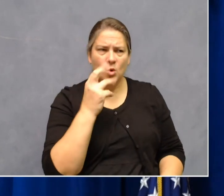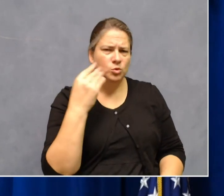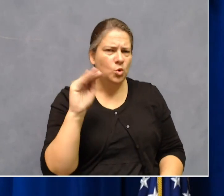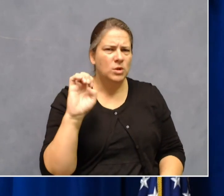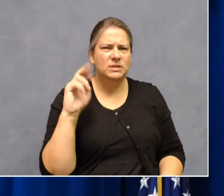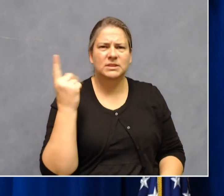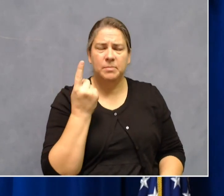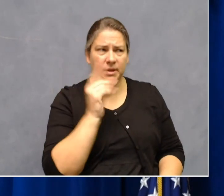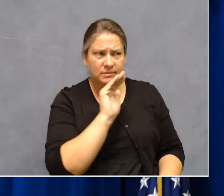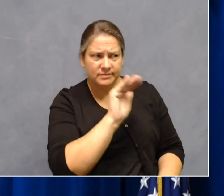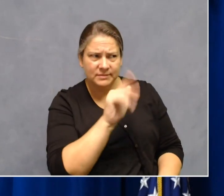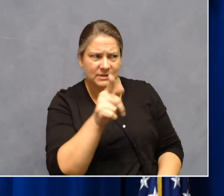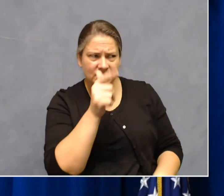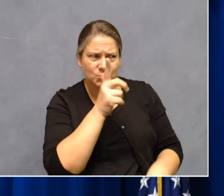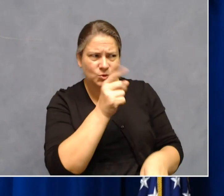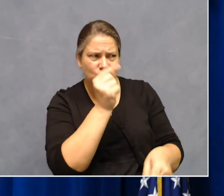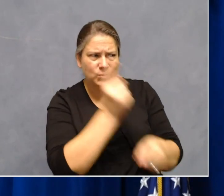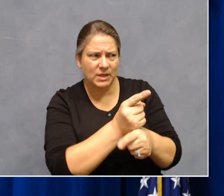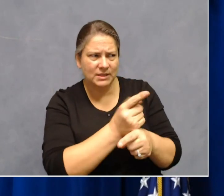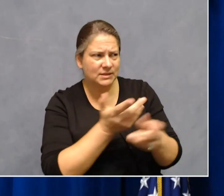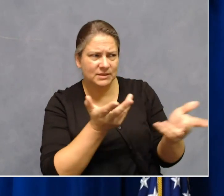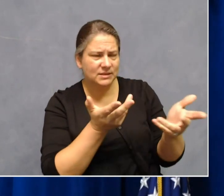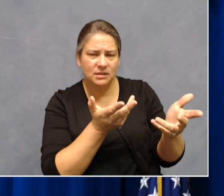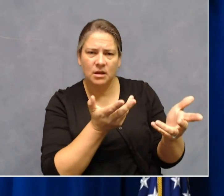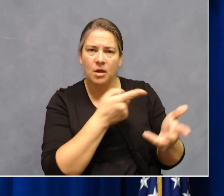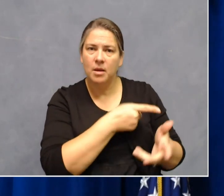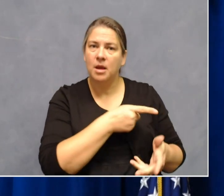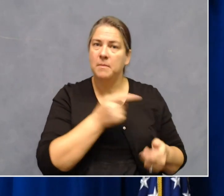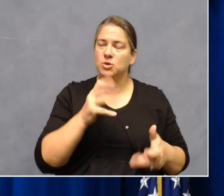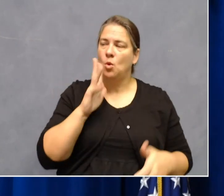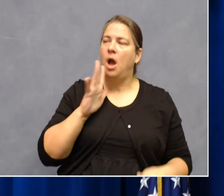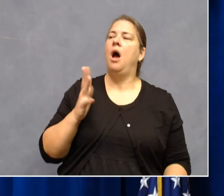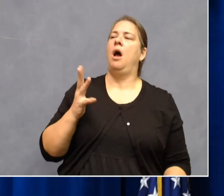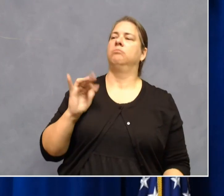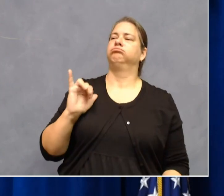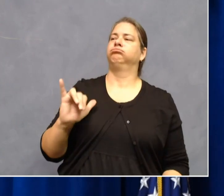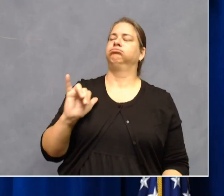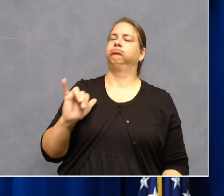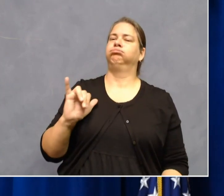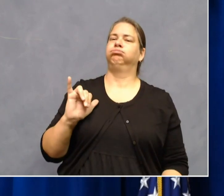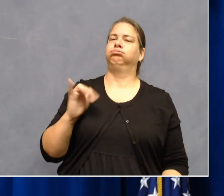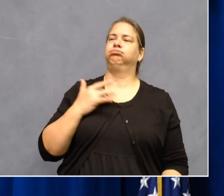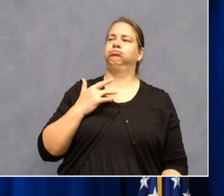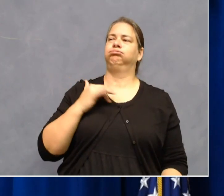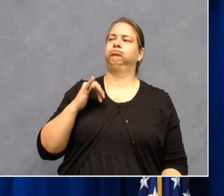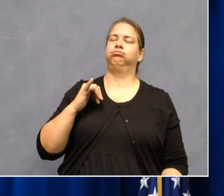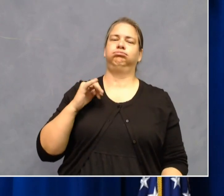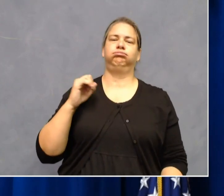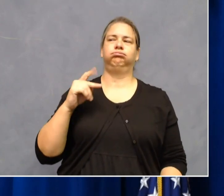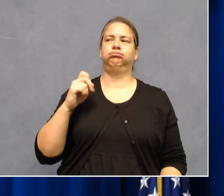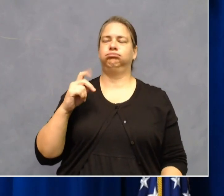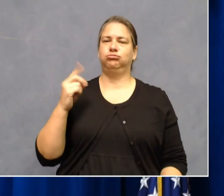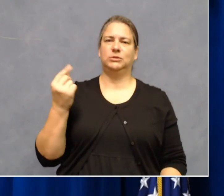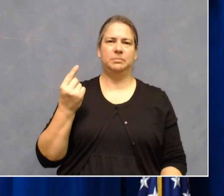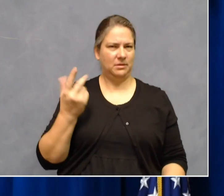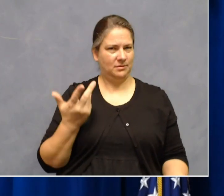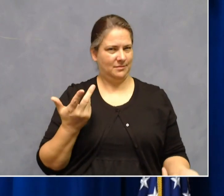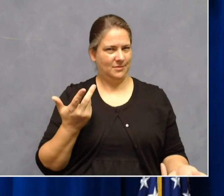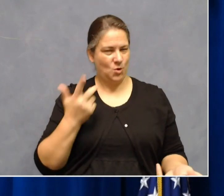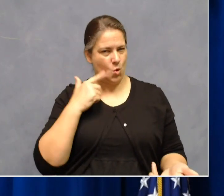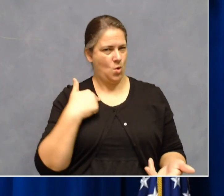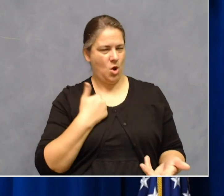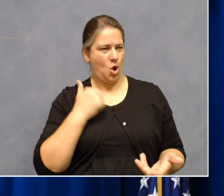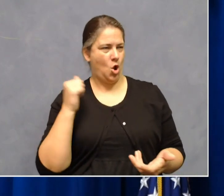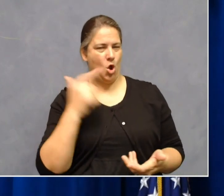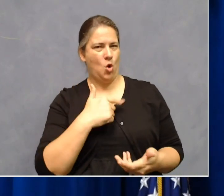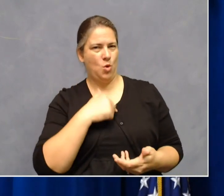aren't doing it right, they're going to step up and make sure that it's done, because we're all out there watching and we all want to